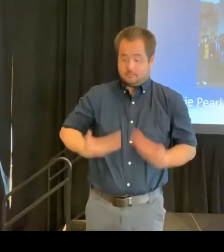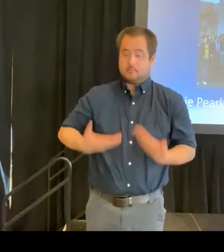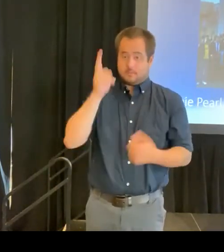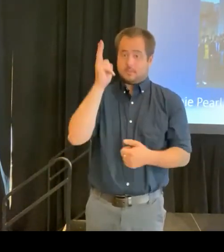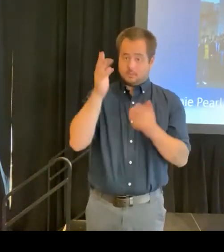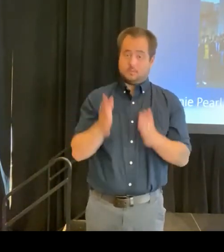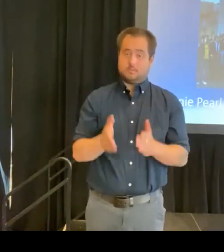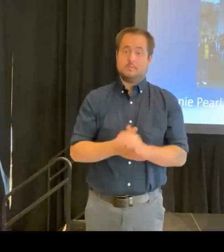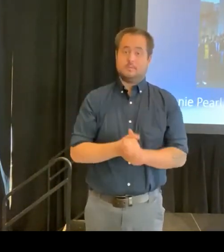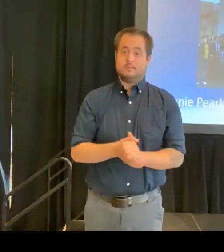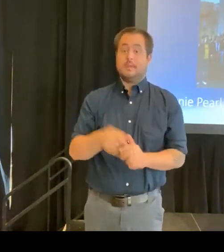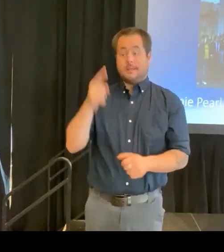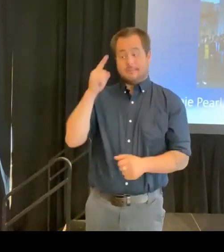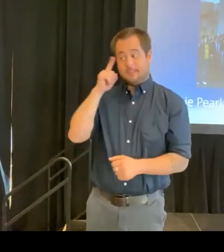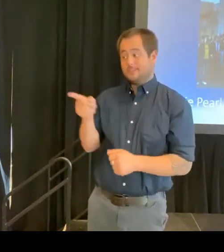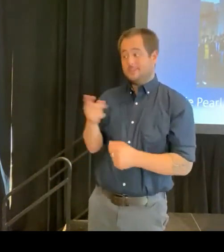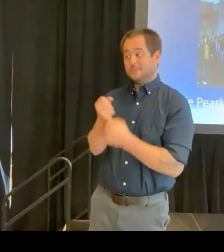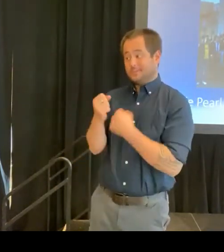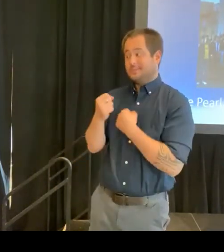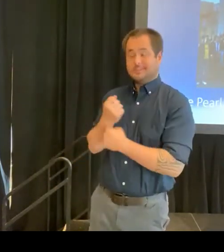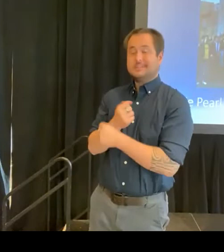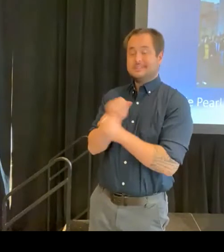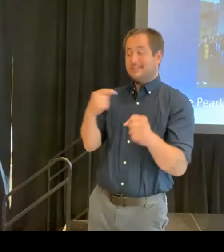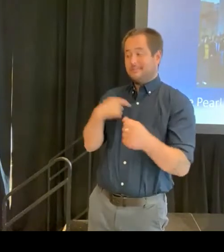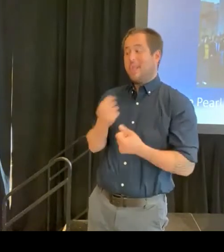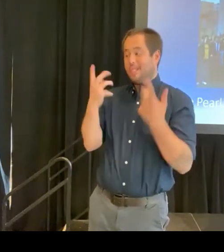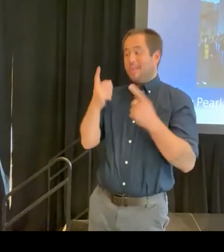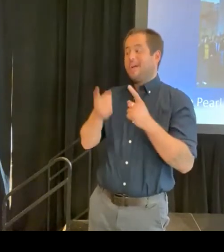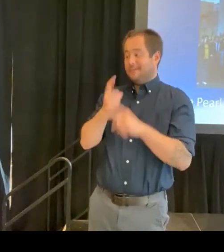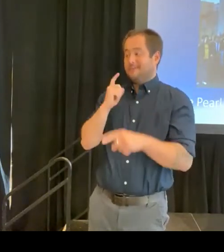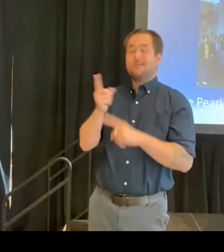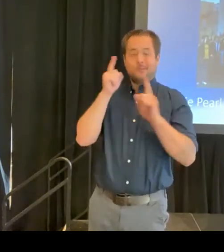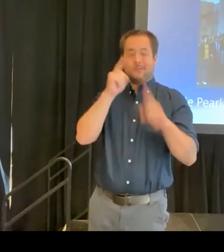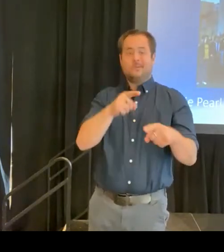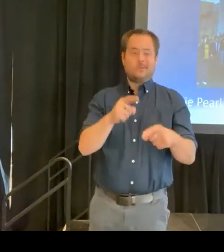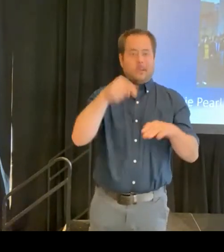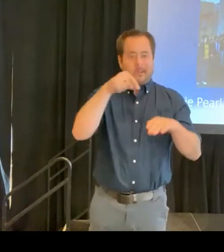I think he saved me a lot from going to the archives and doing research.